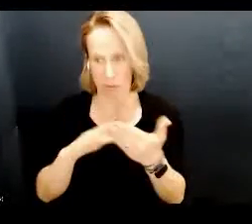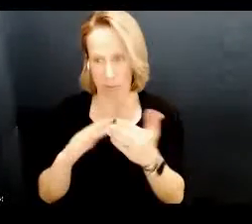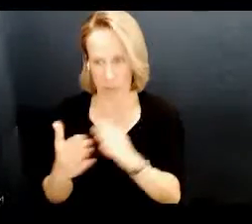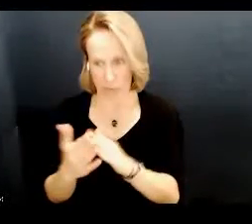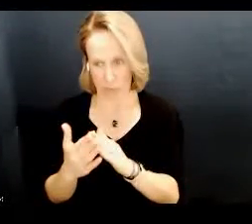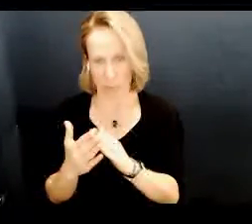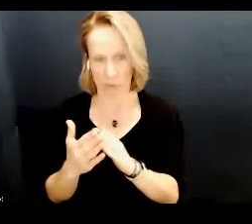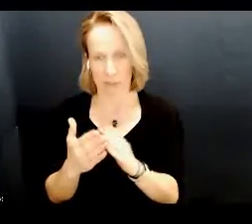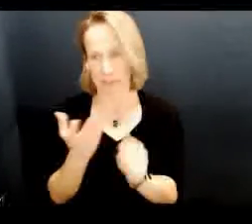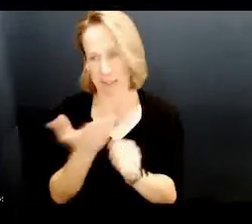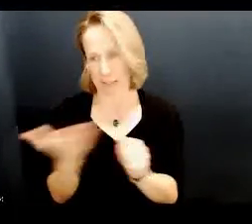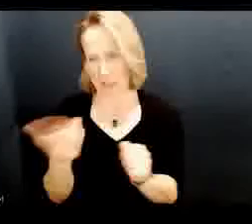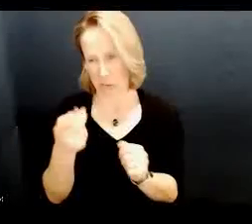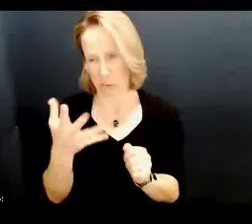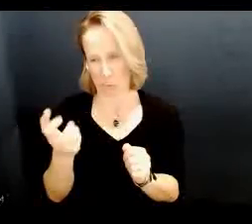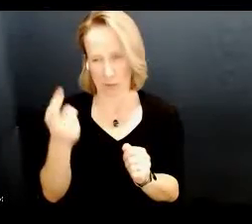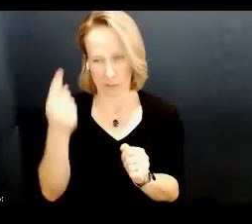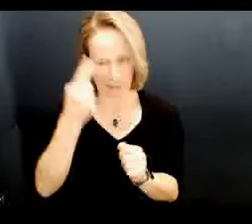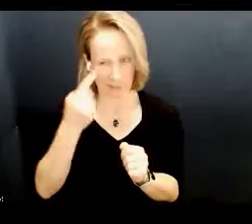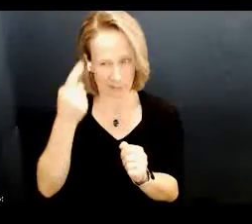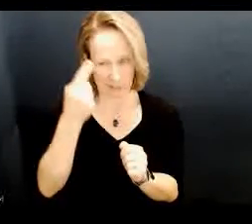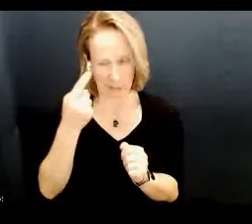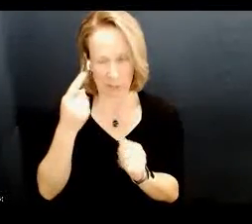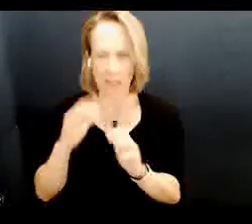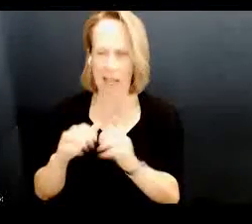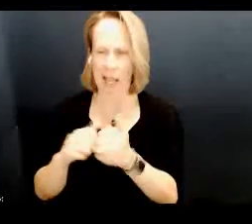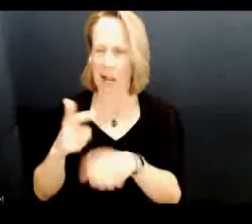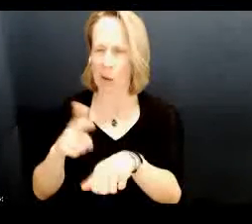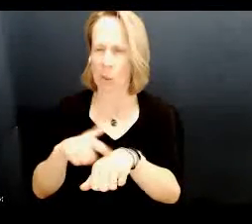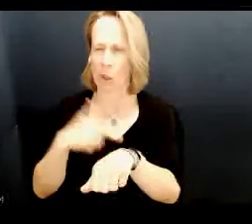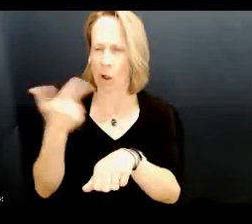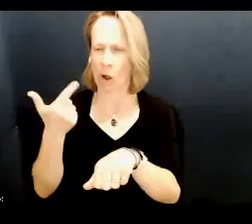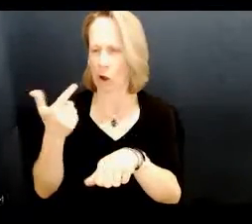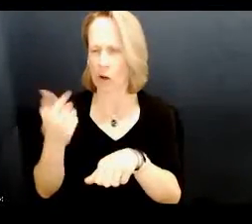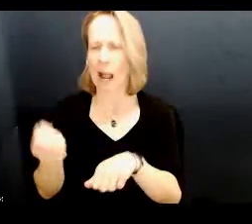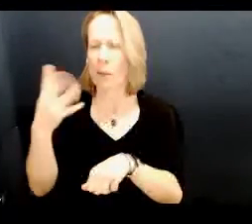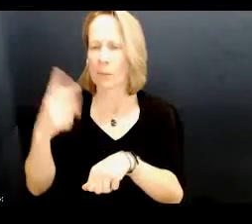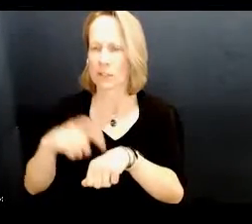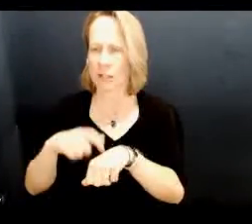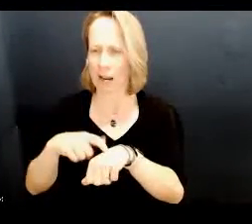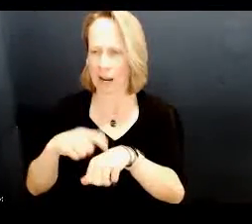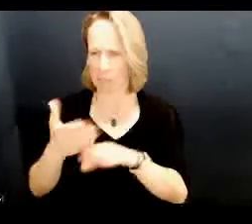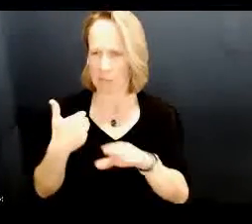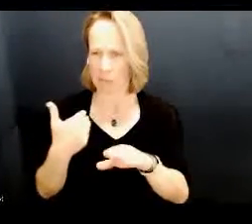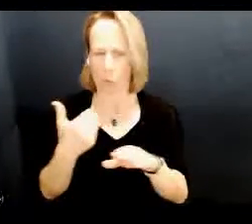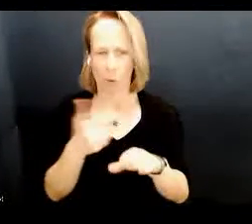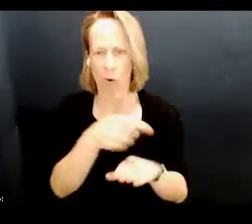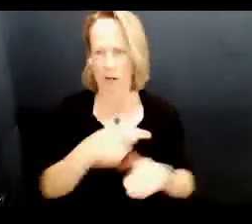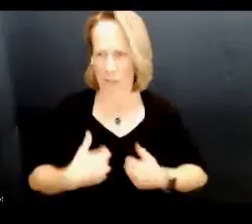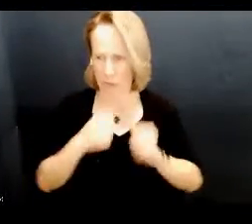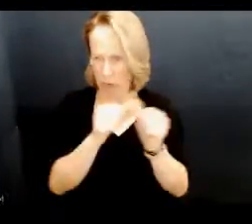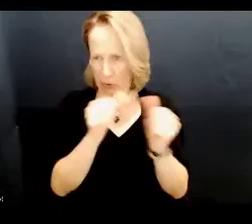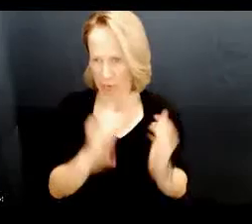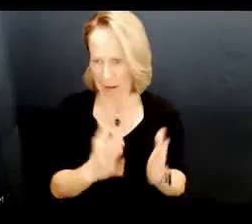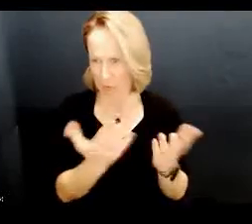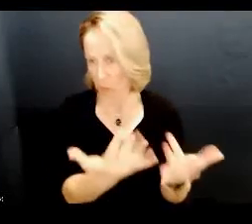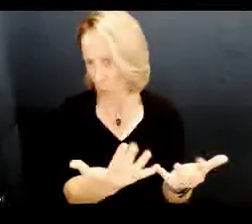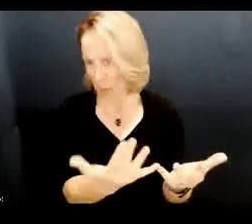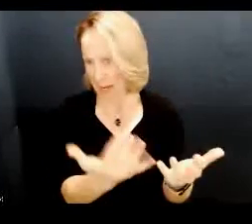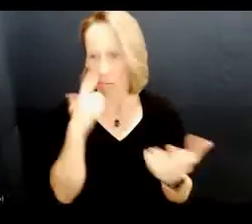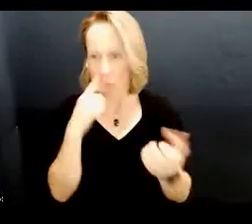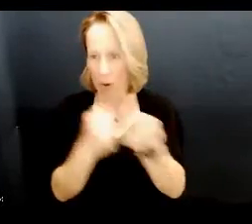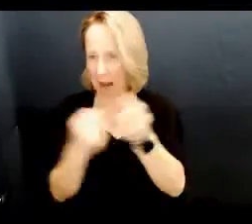what does that response time look like, right? How long do survivors have to wait for an advocate or a forensic examiner?